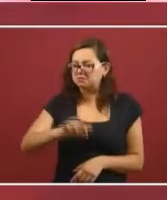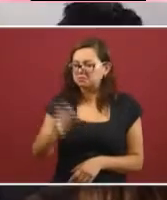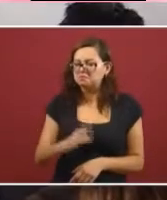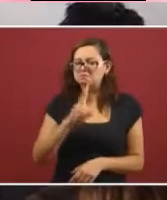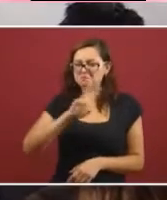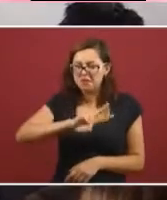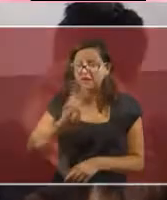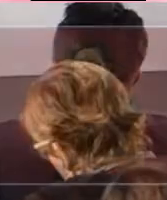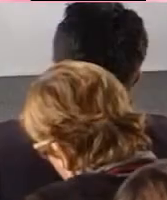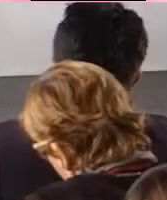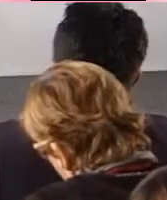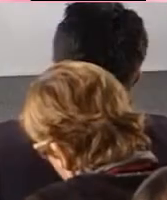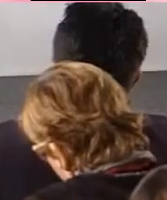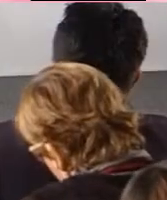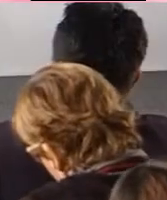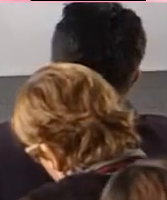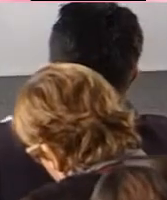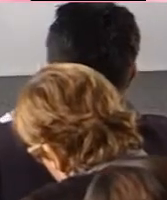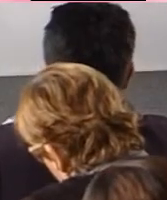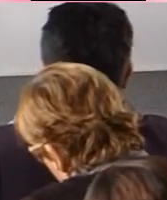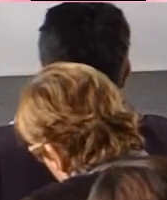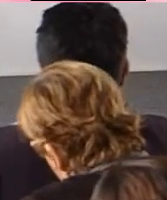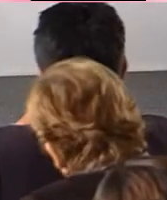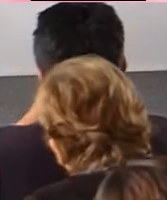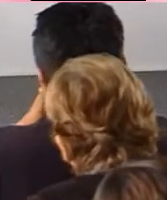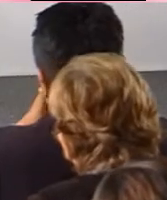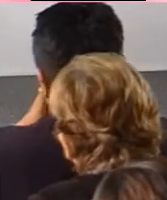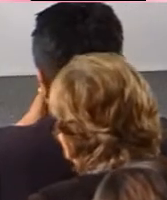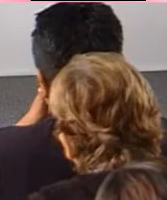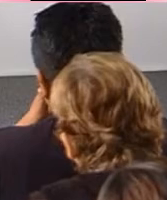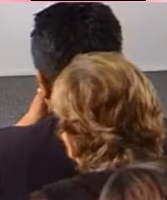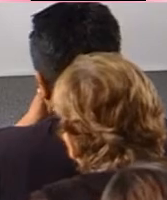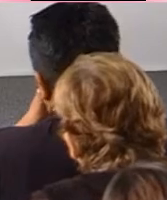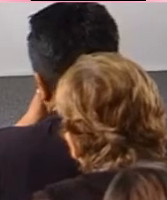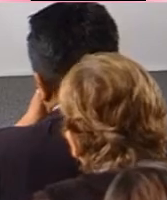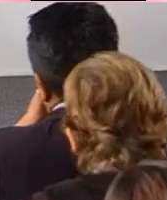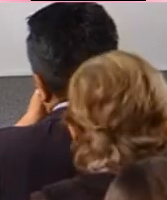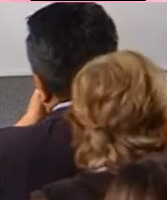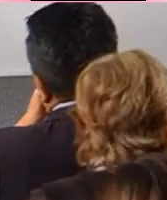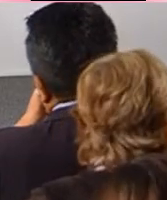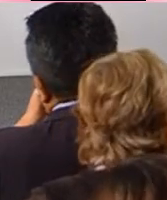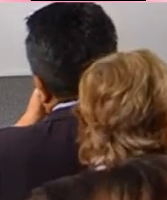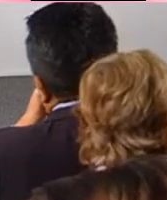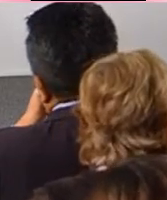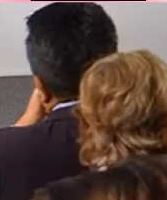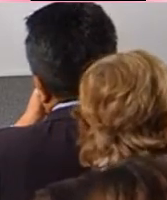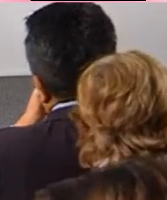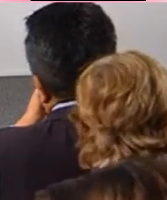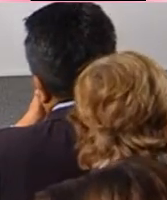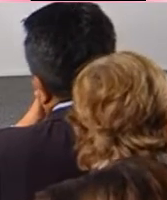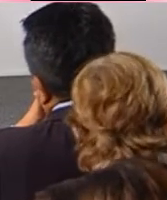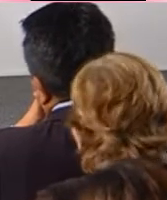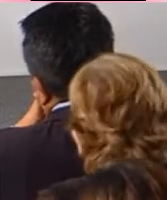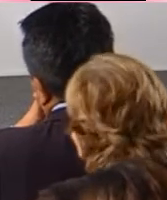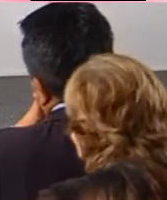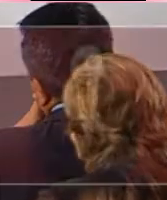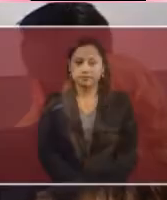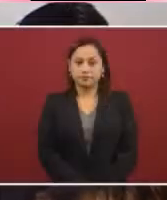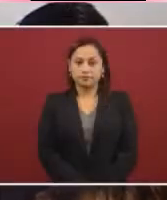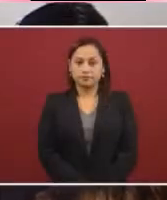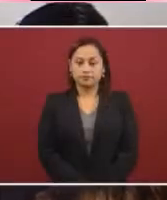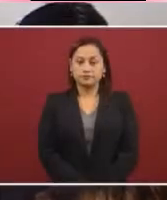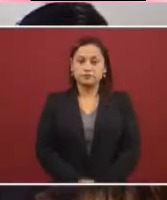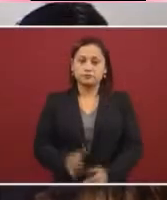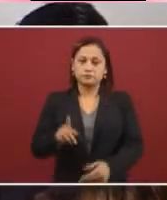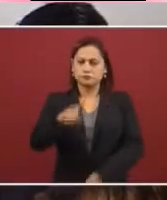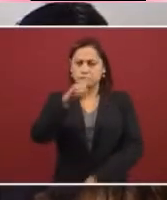But I figure and I believe that that's how the people manifested themselves. What about Baja California? Don't